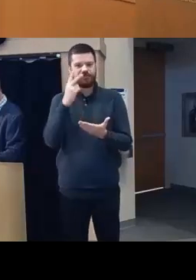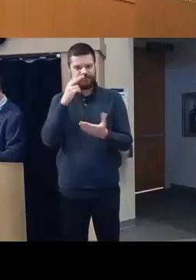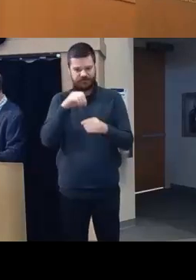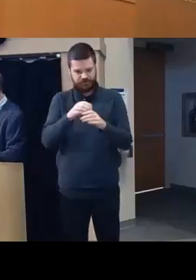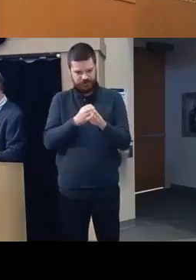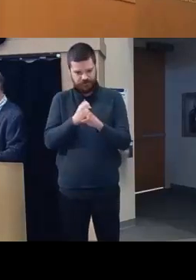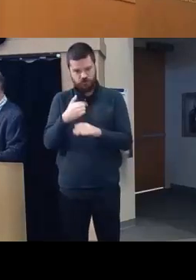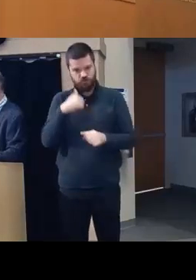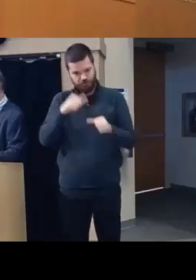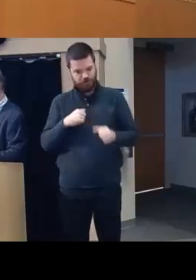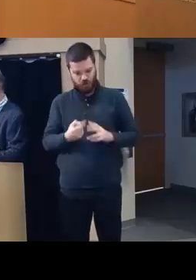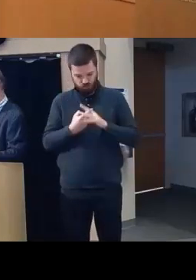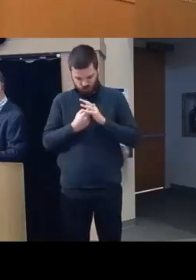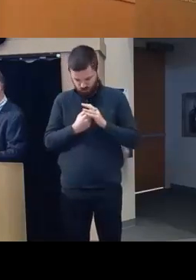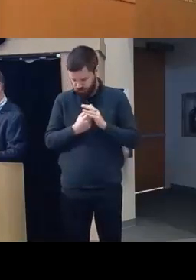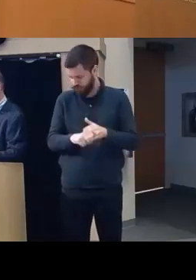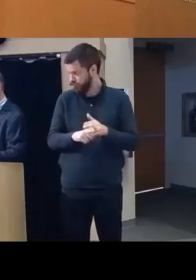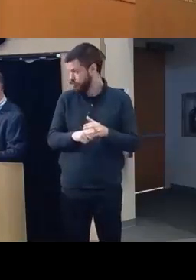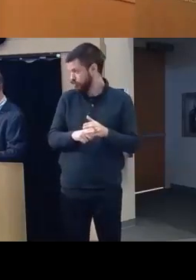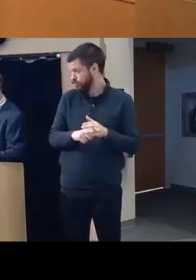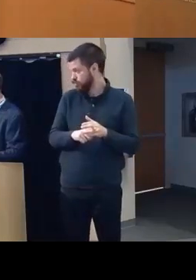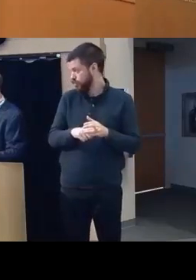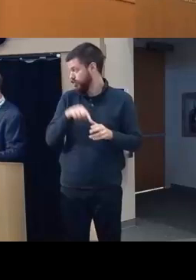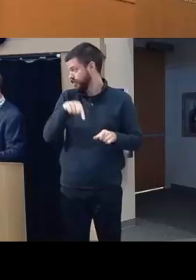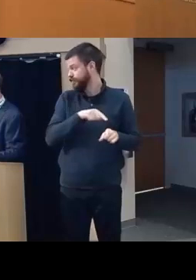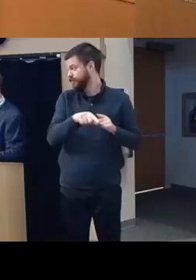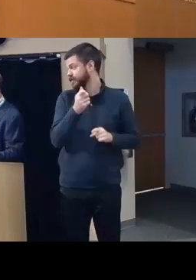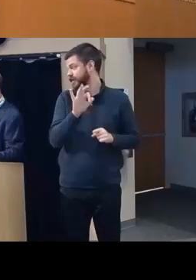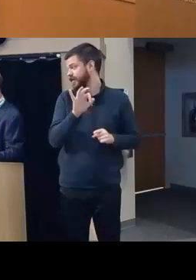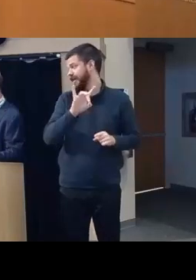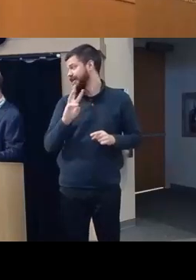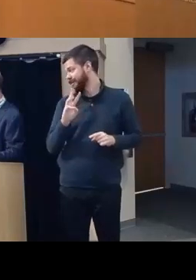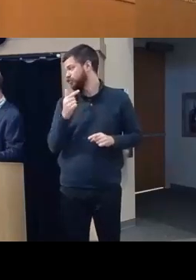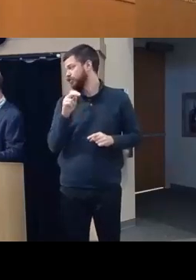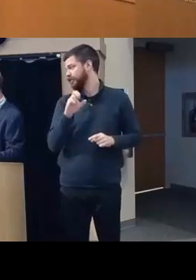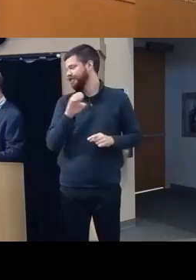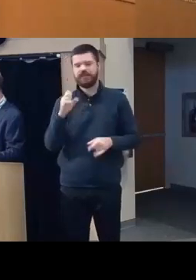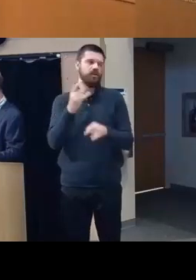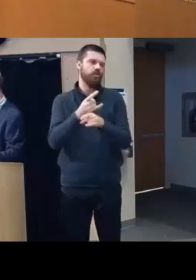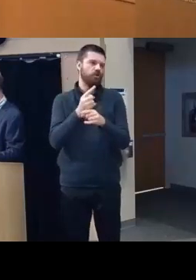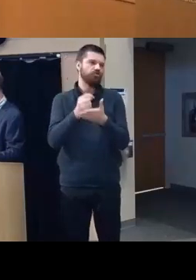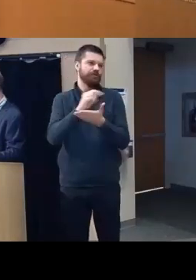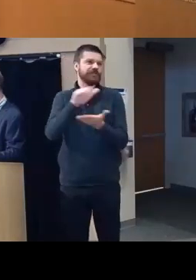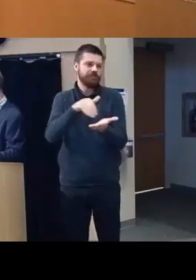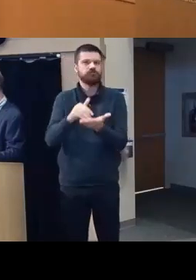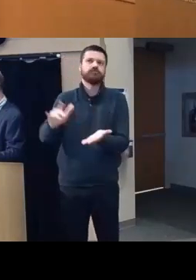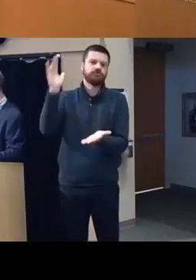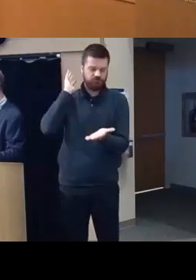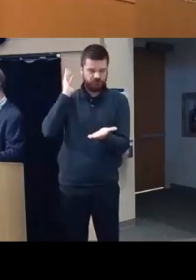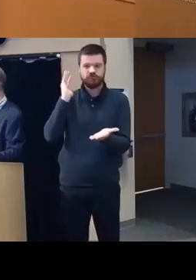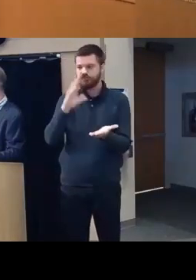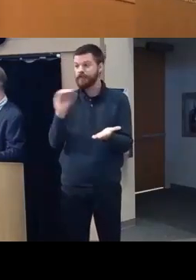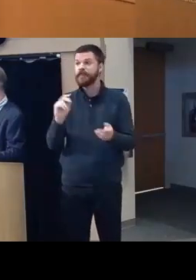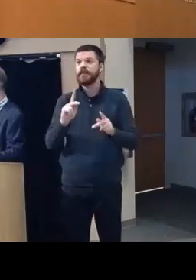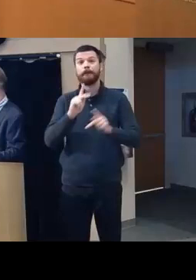when I first started, I first started in this field in 1986 at Genesee Alcohol Treatment Center, and people